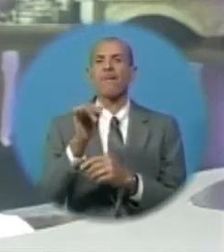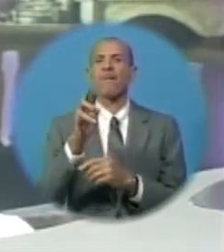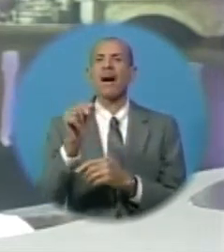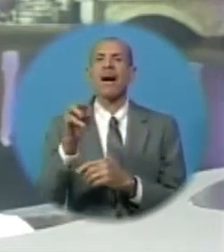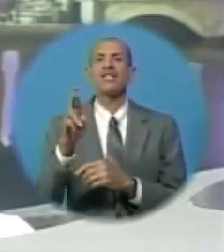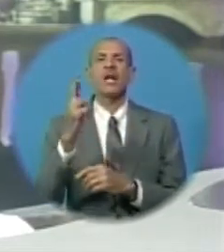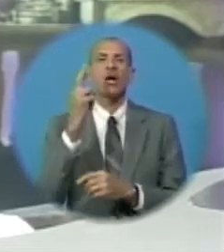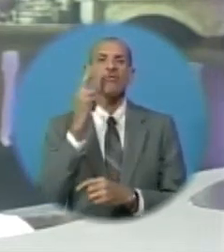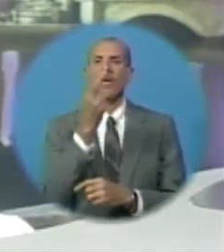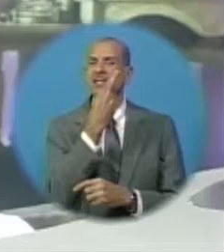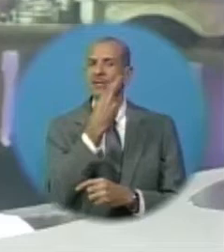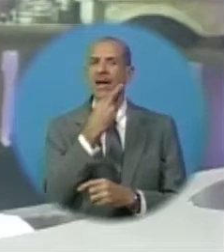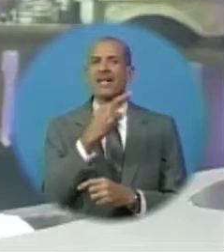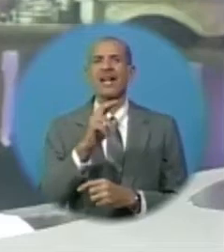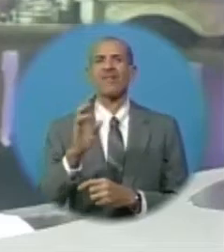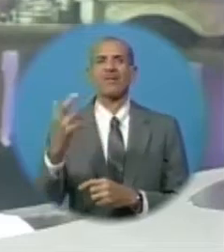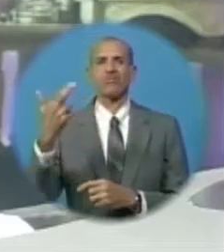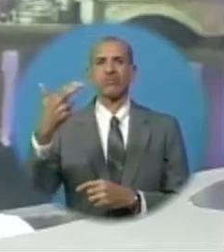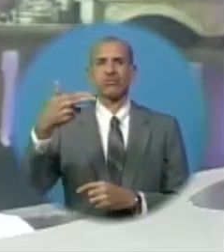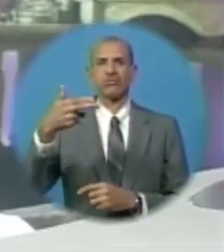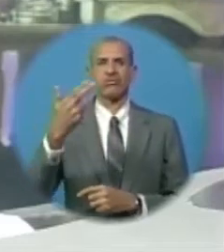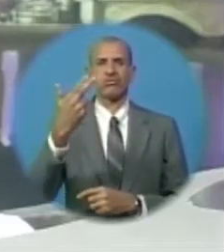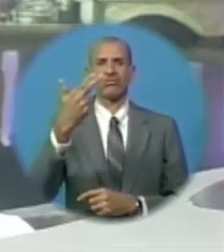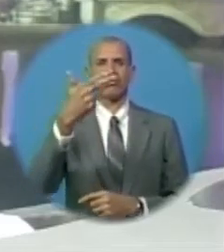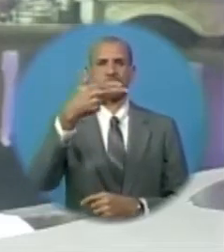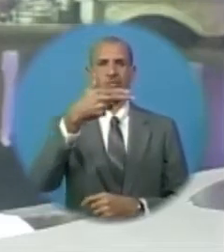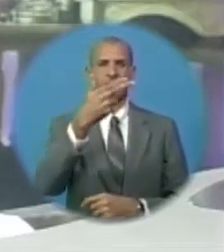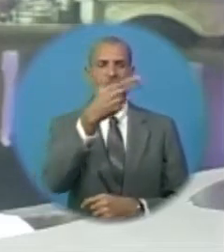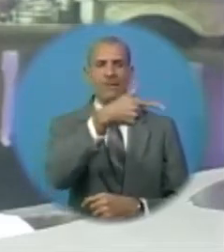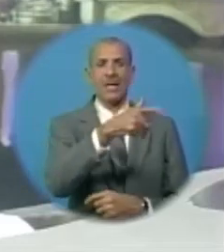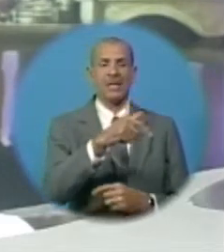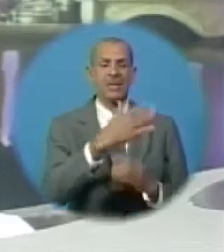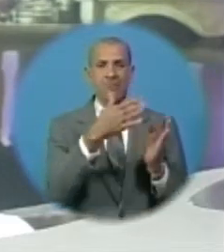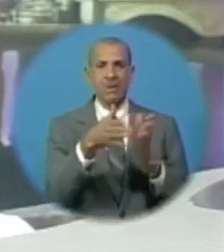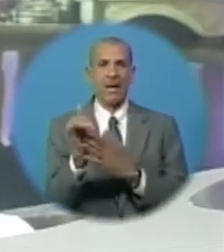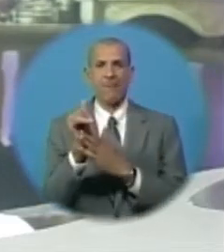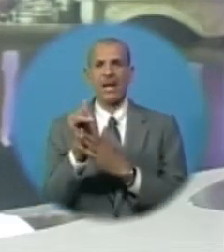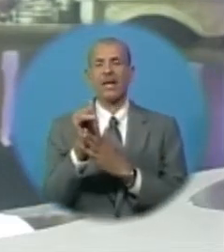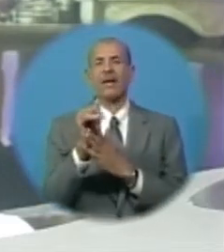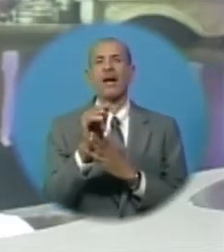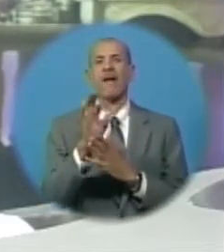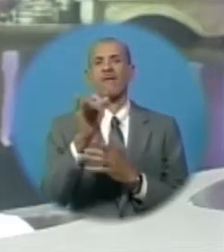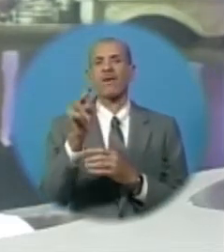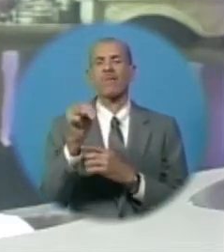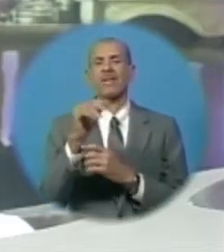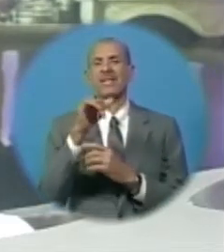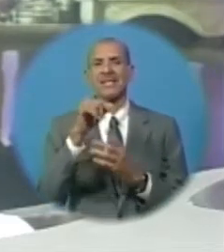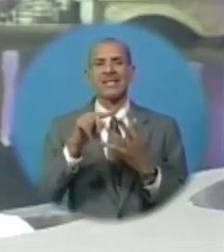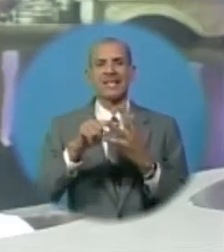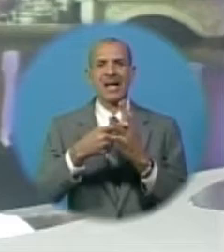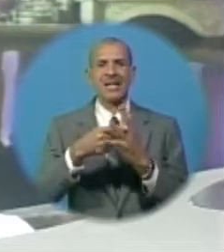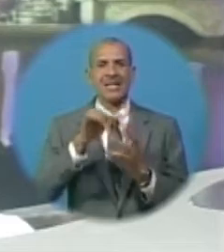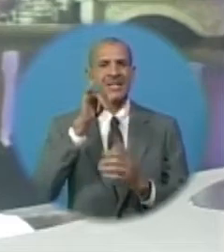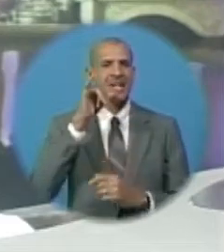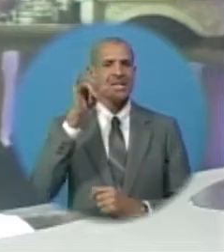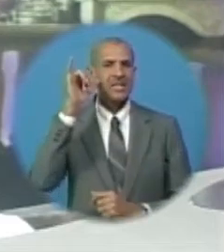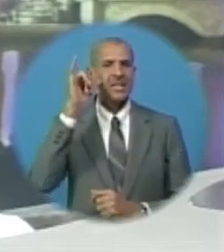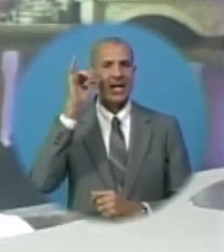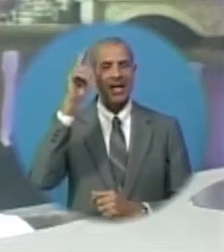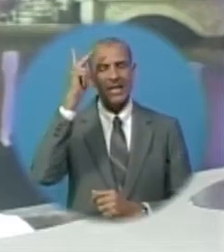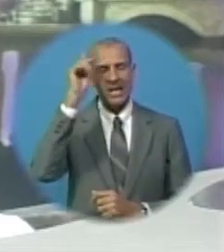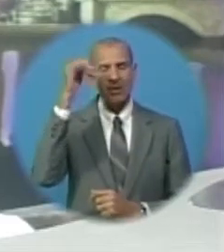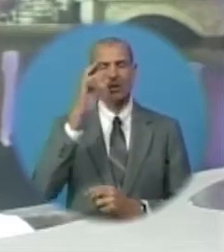of the Carnival Cruise Line. The opportunity was organized by a local recruiting firm and started yesterday. Ken Jerson has